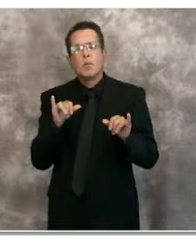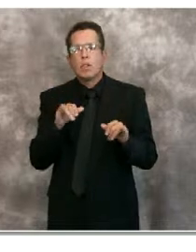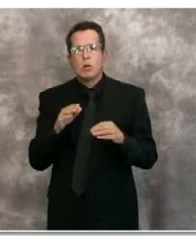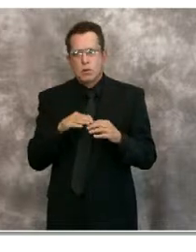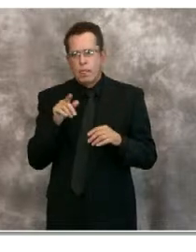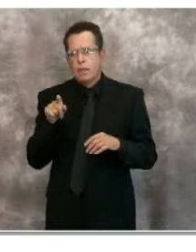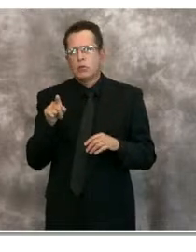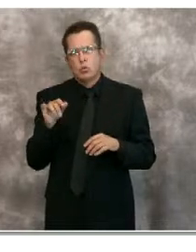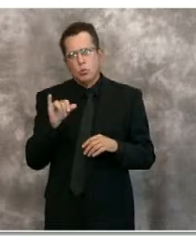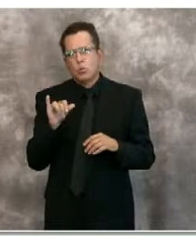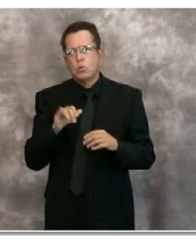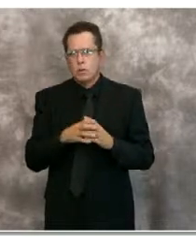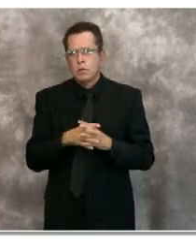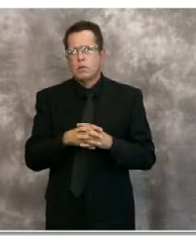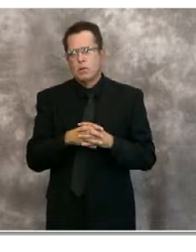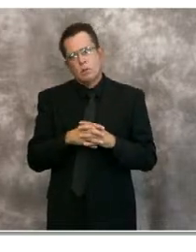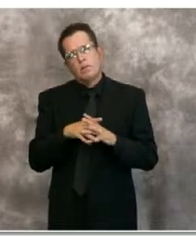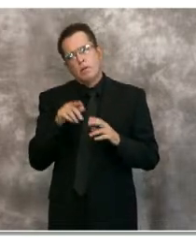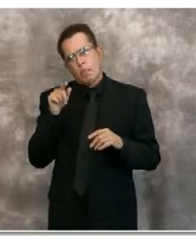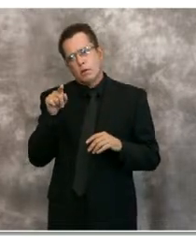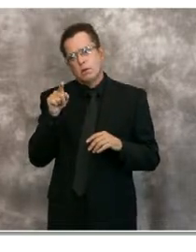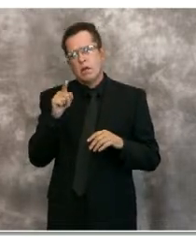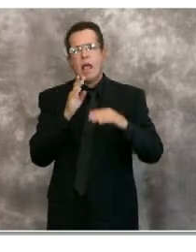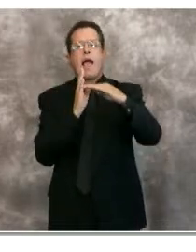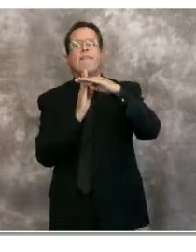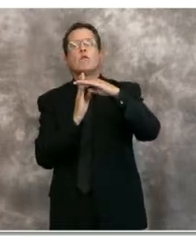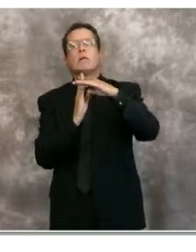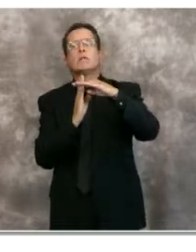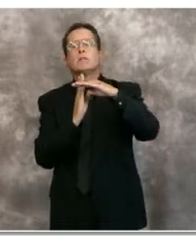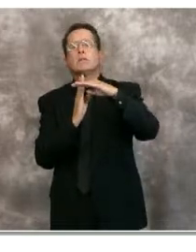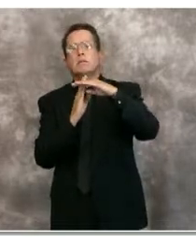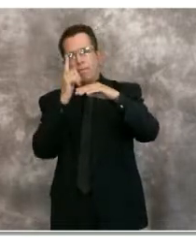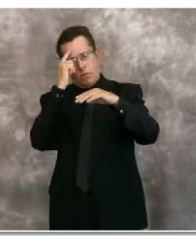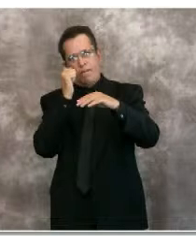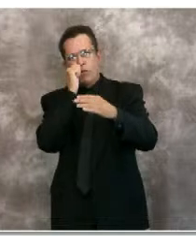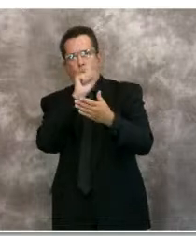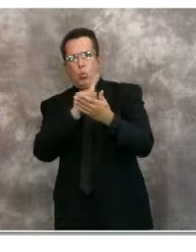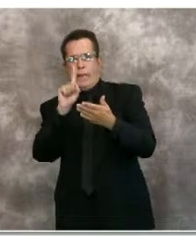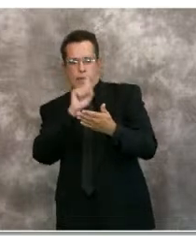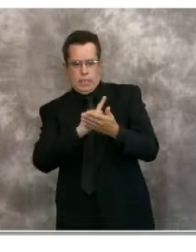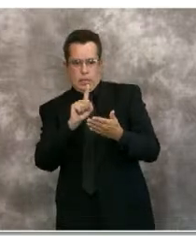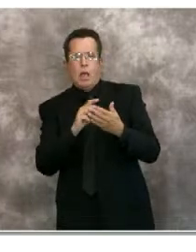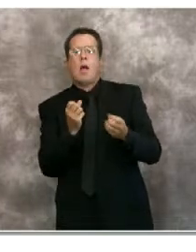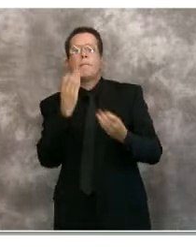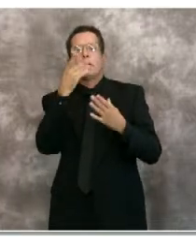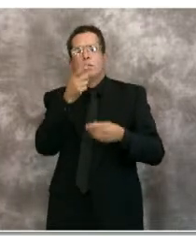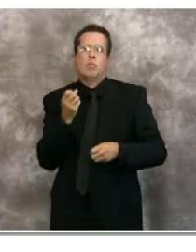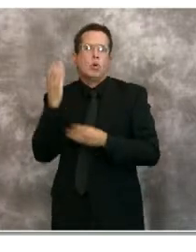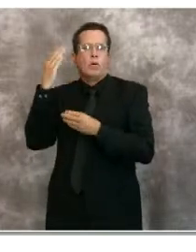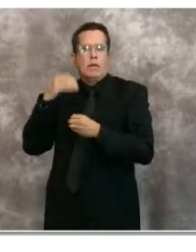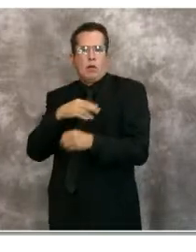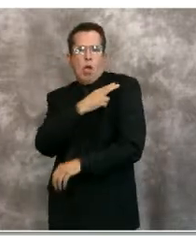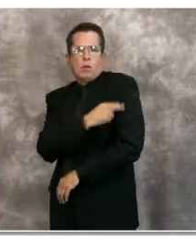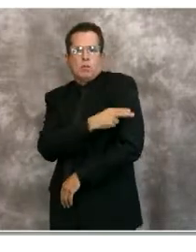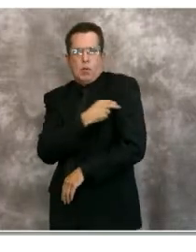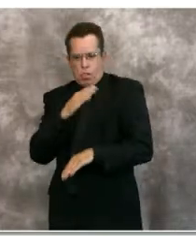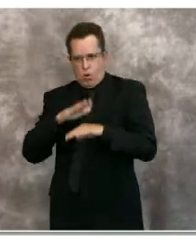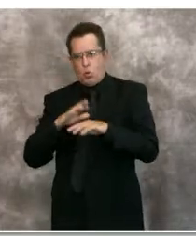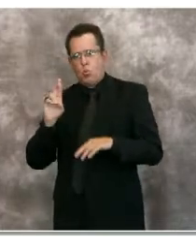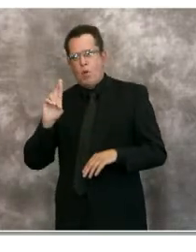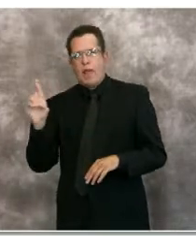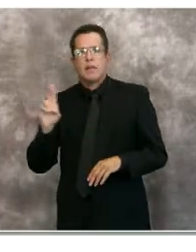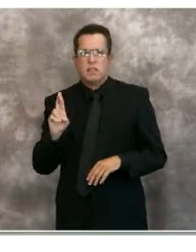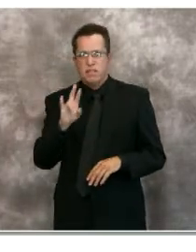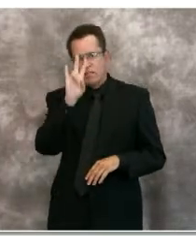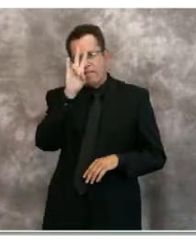with this is an average of the weekly number of cases for hospitalization on the right, and then